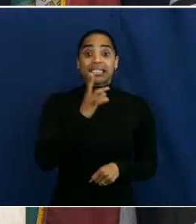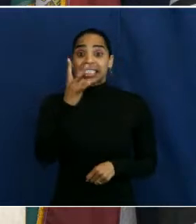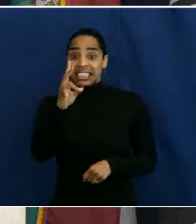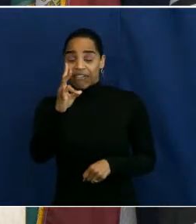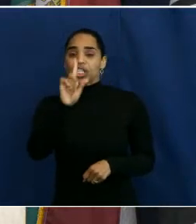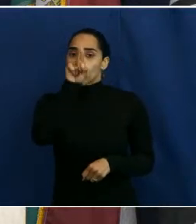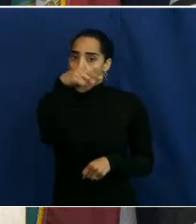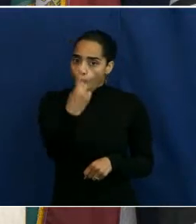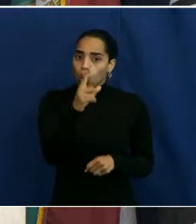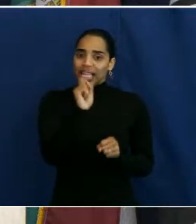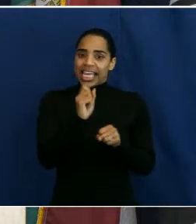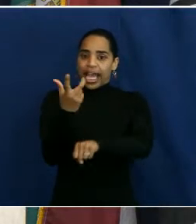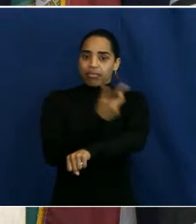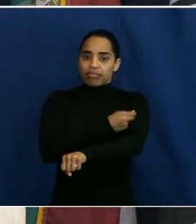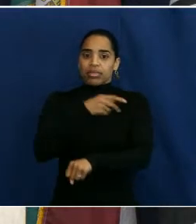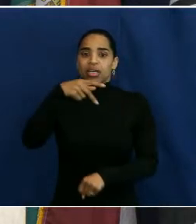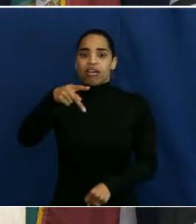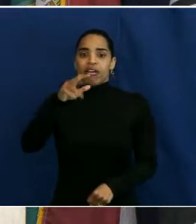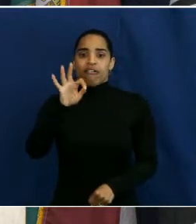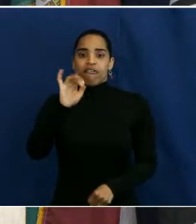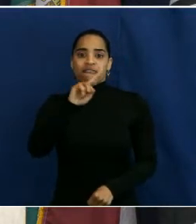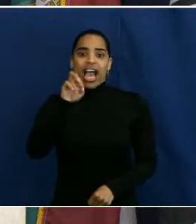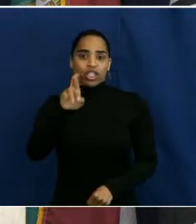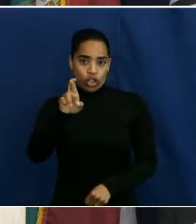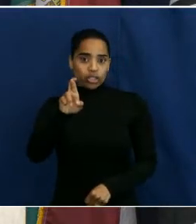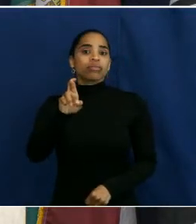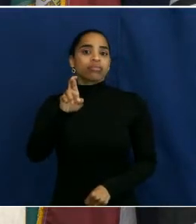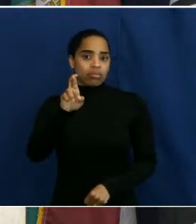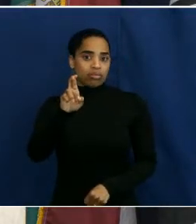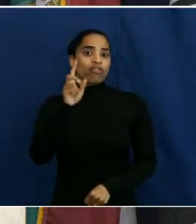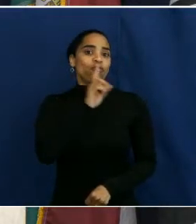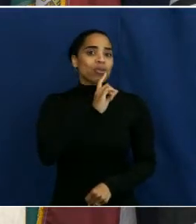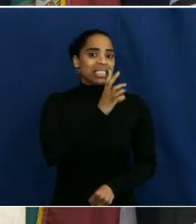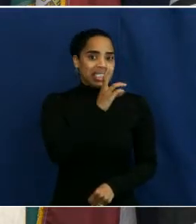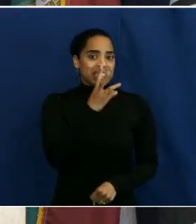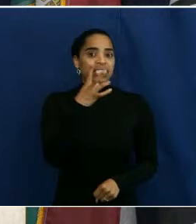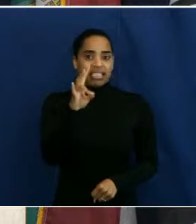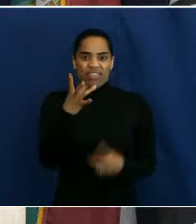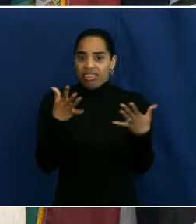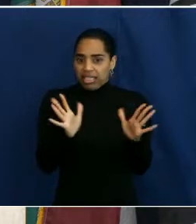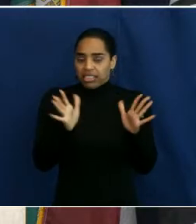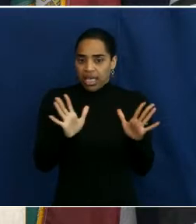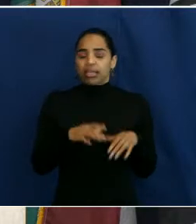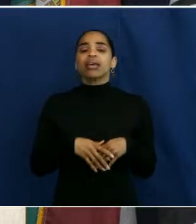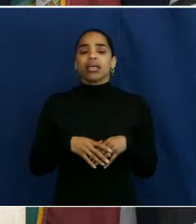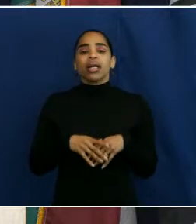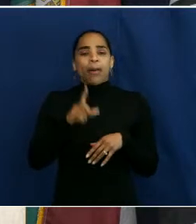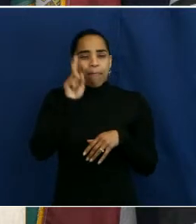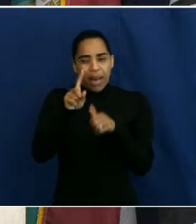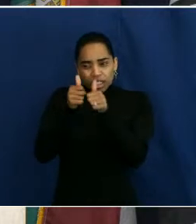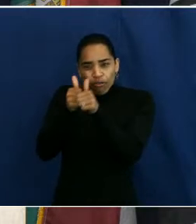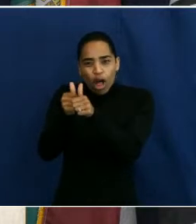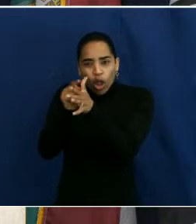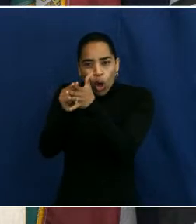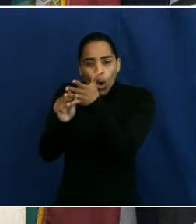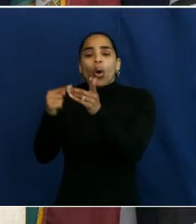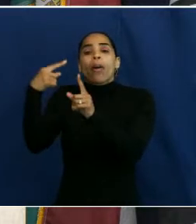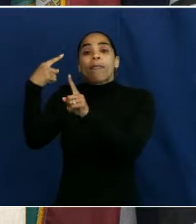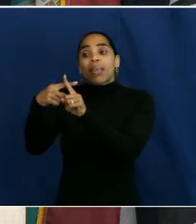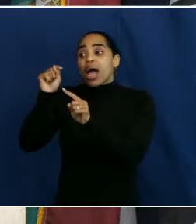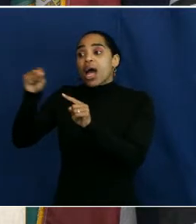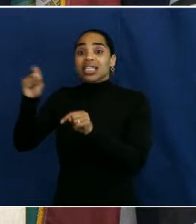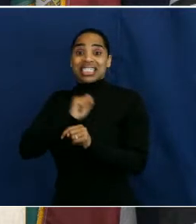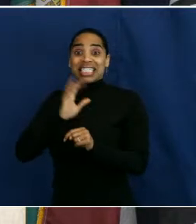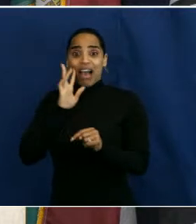to get Pfizer, and the system is only supposed to make those appointments available to them. But there will be safety protocols on site to